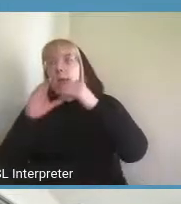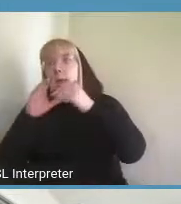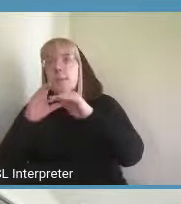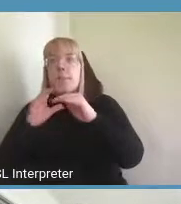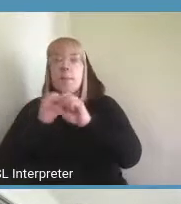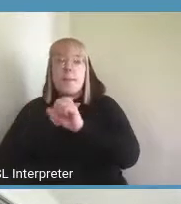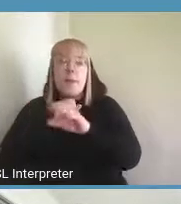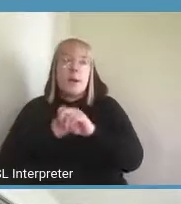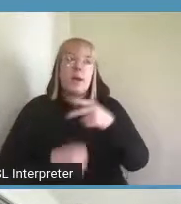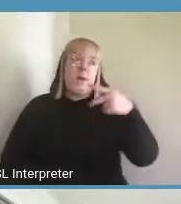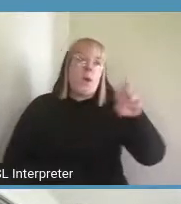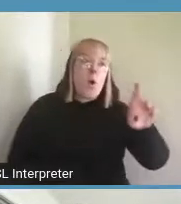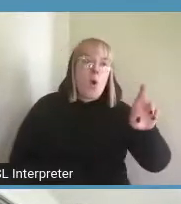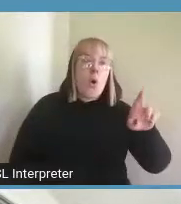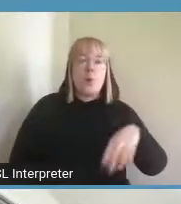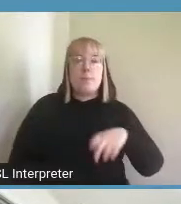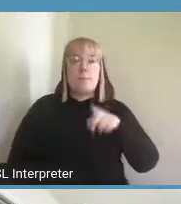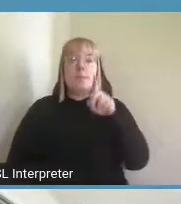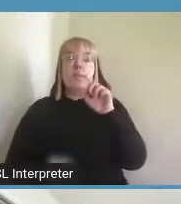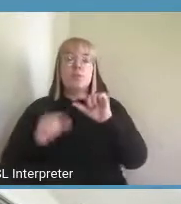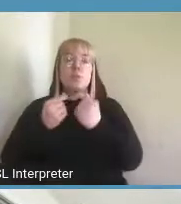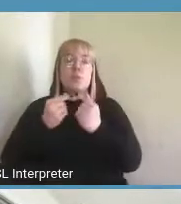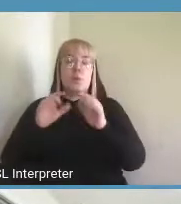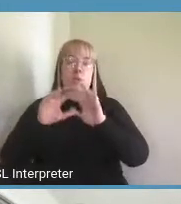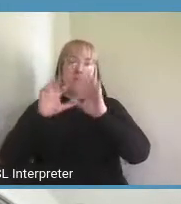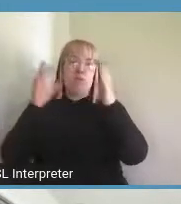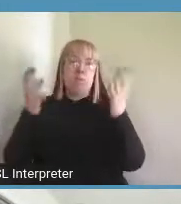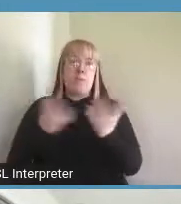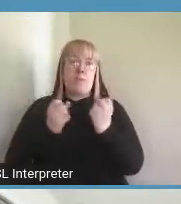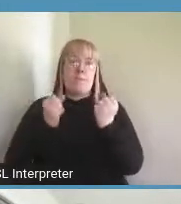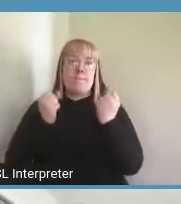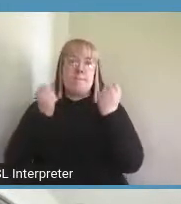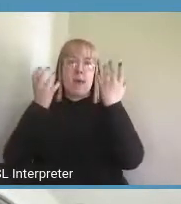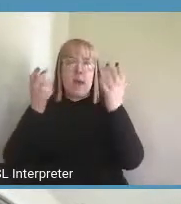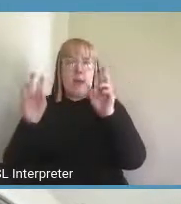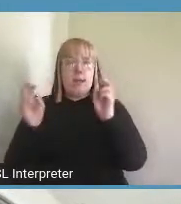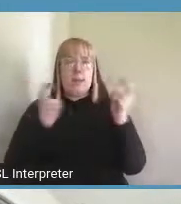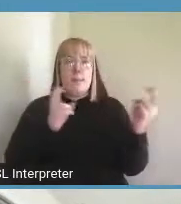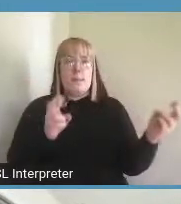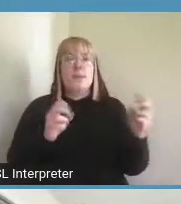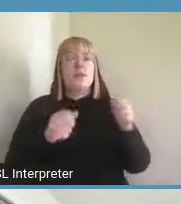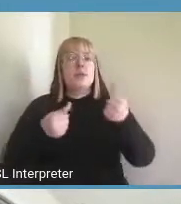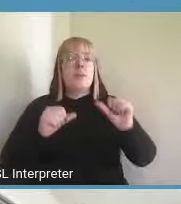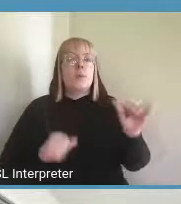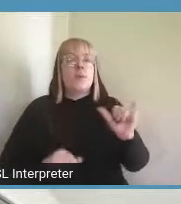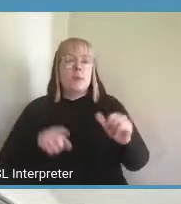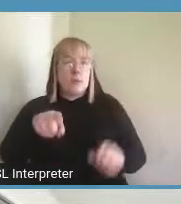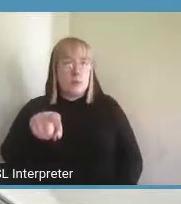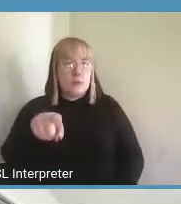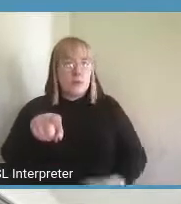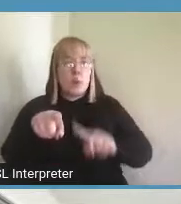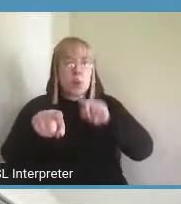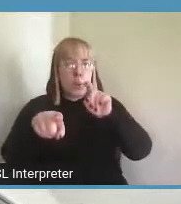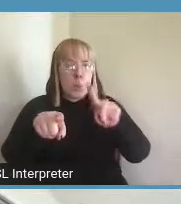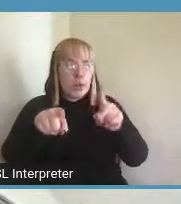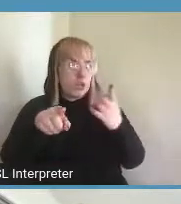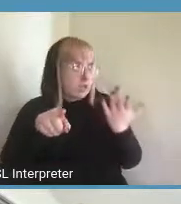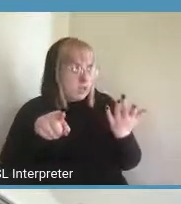So this group really kind of covers the gamut, and you'll see a lot of posts like this where people say like, hey, what's working for